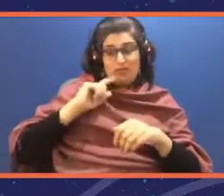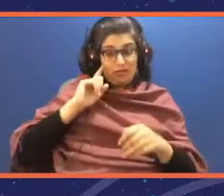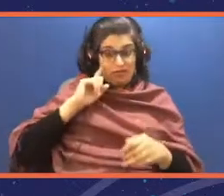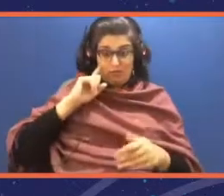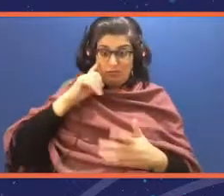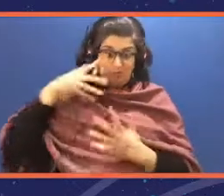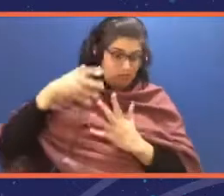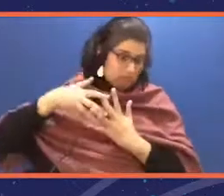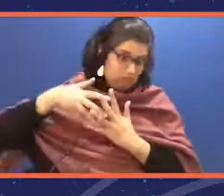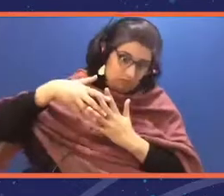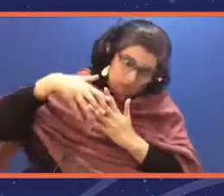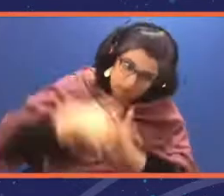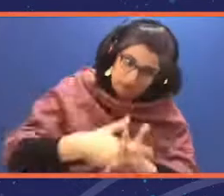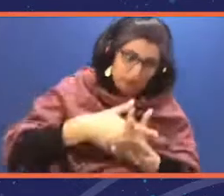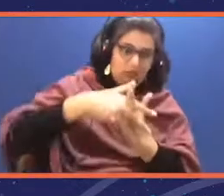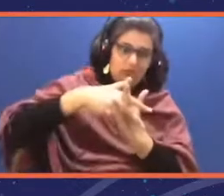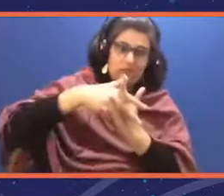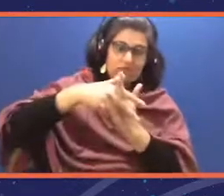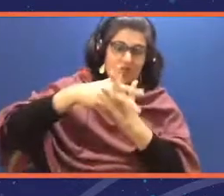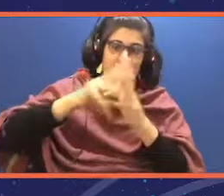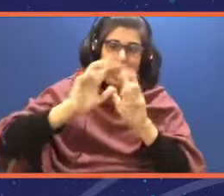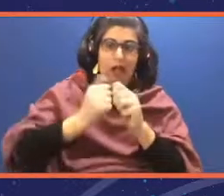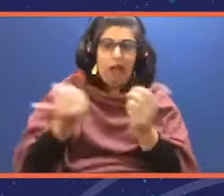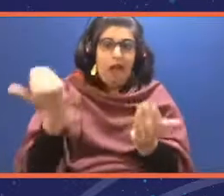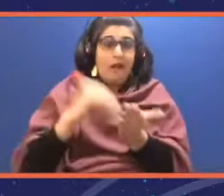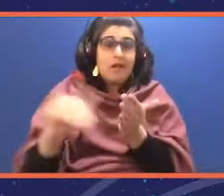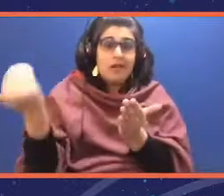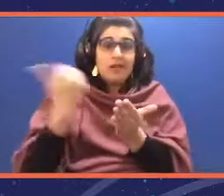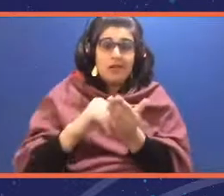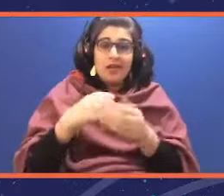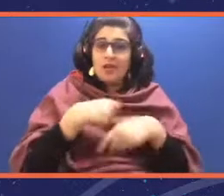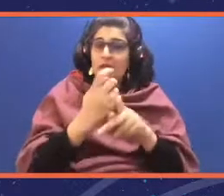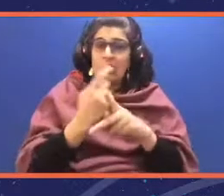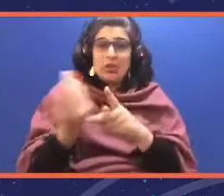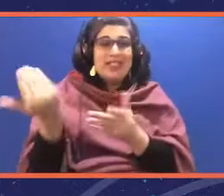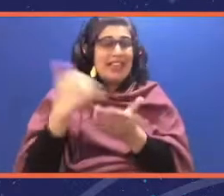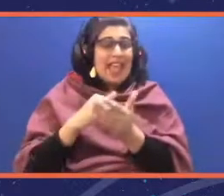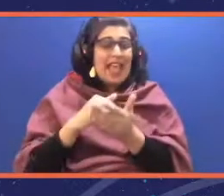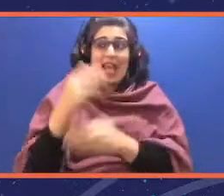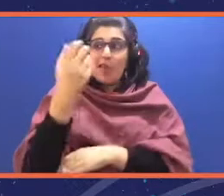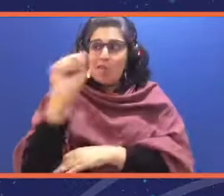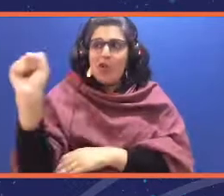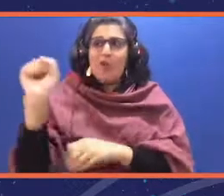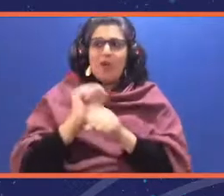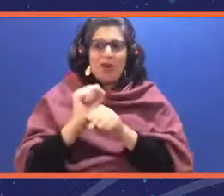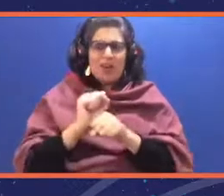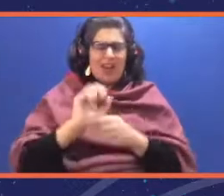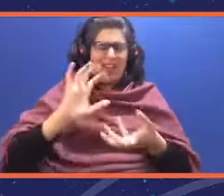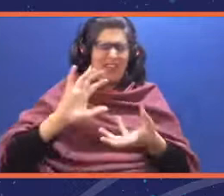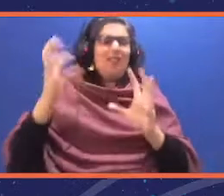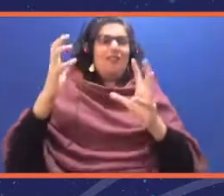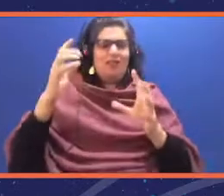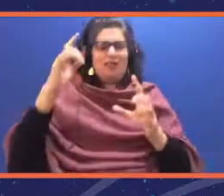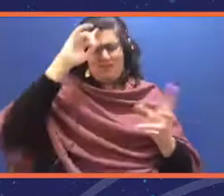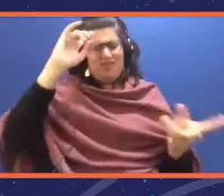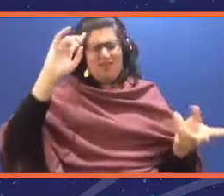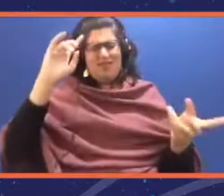such a long time, and how that's reproduced in our movement work, and how much that trips us up, and how much it, like, you know,